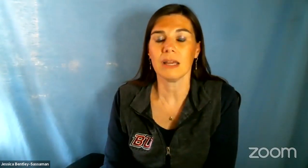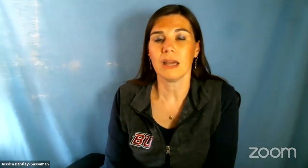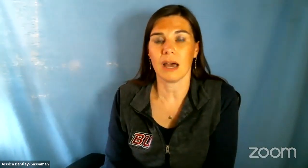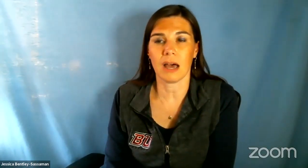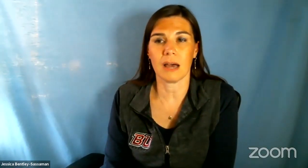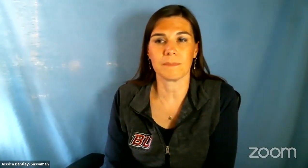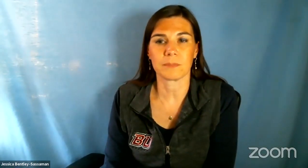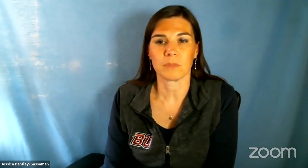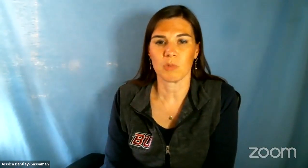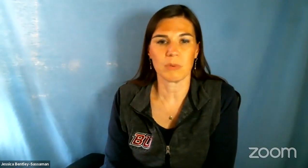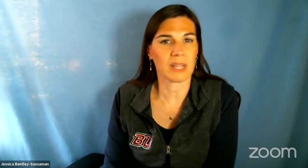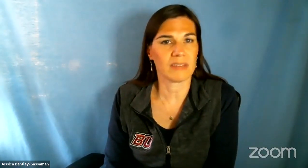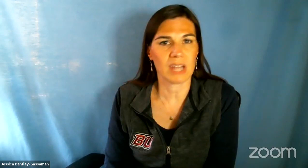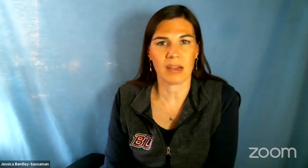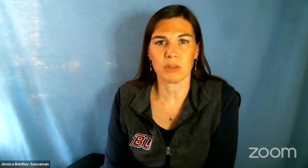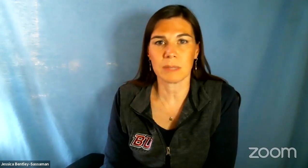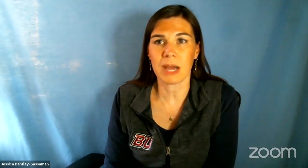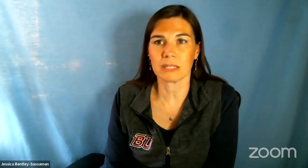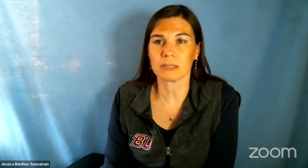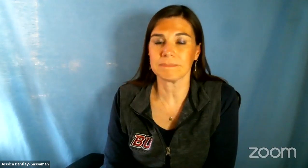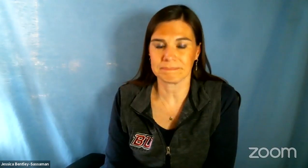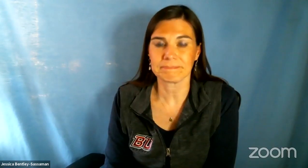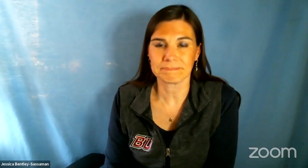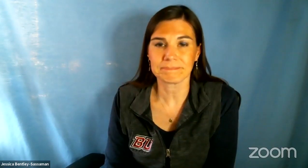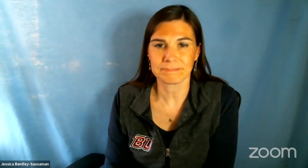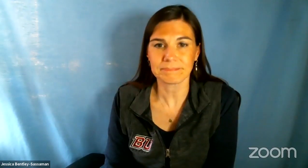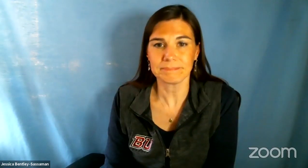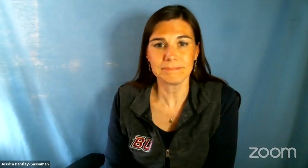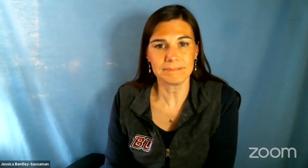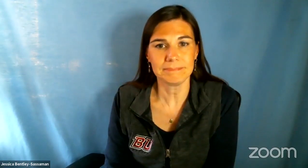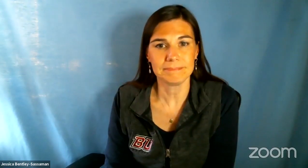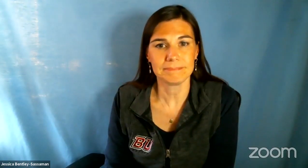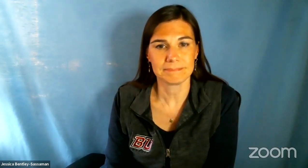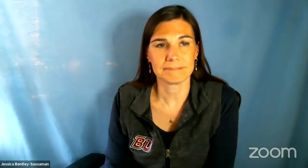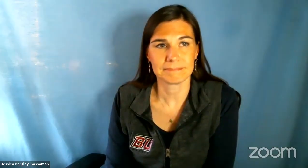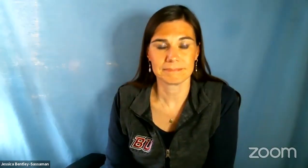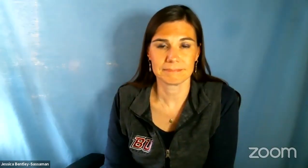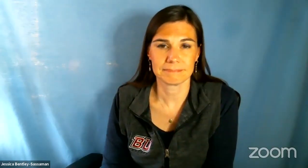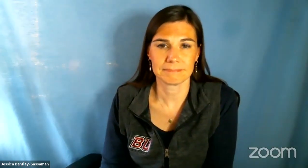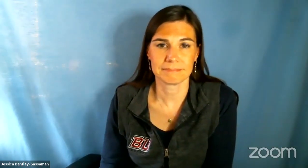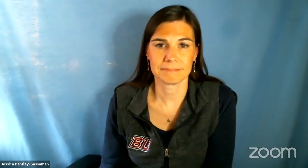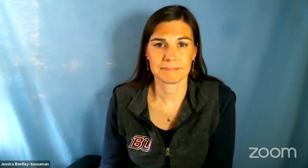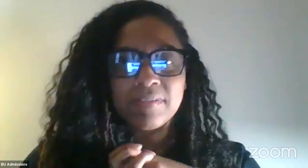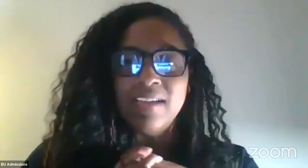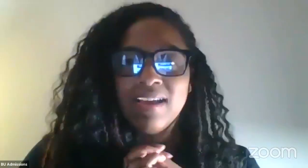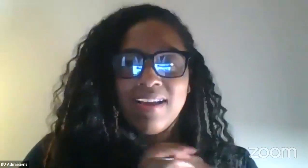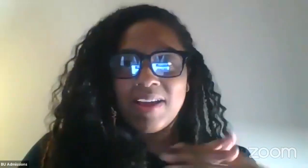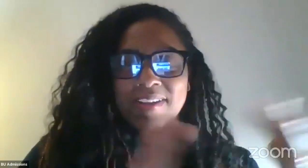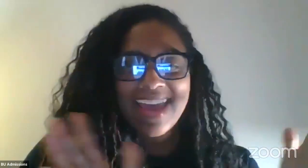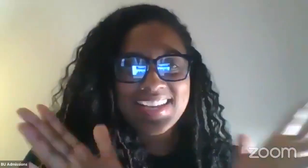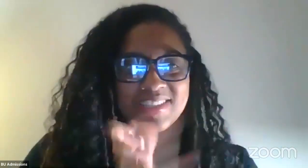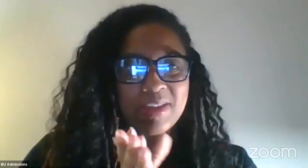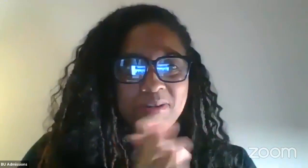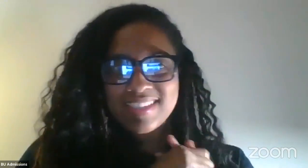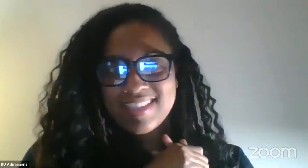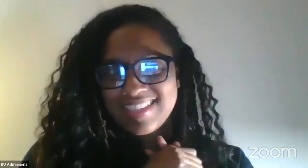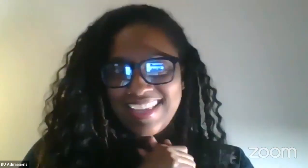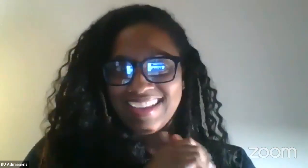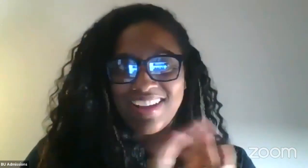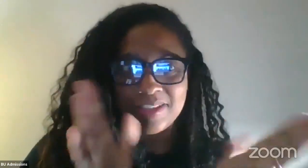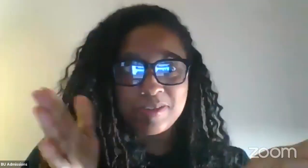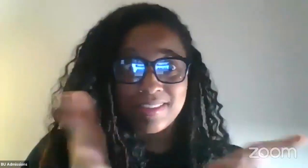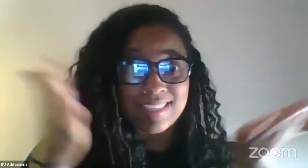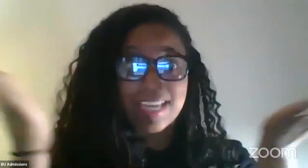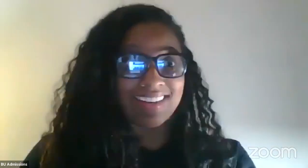ASL, we would love to have you in the minor. Perfect, thank you. That helps a lot, thank you. Okay, so this